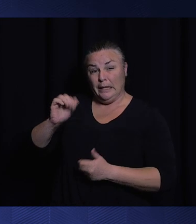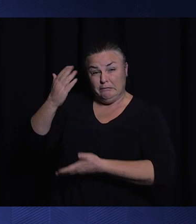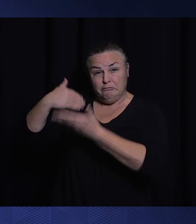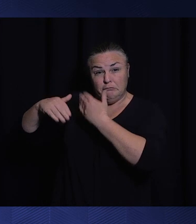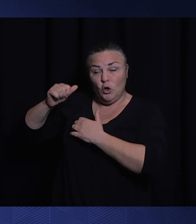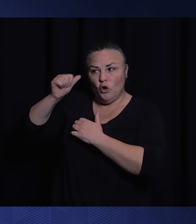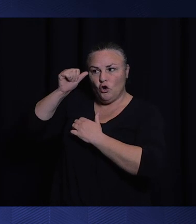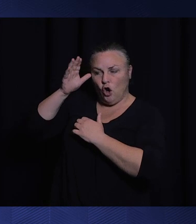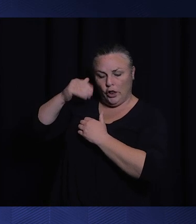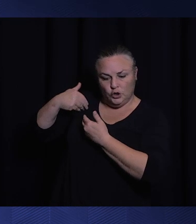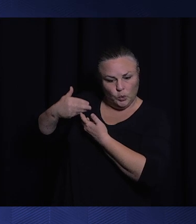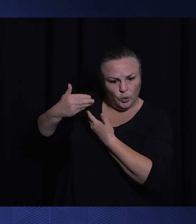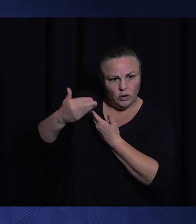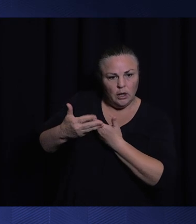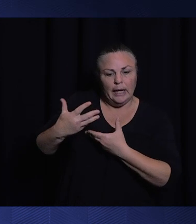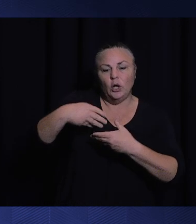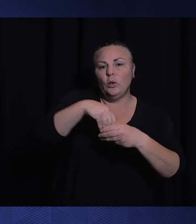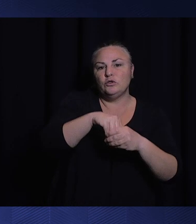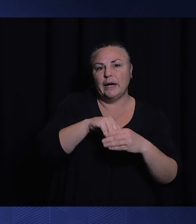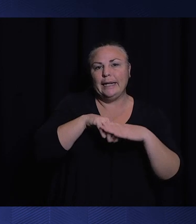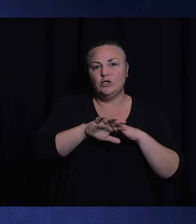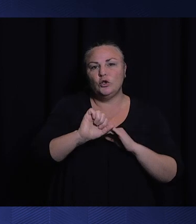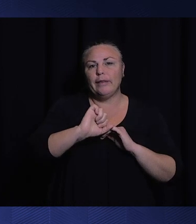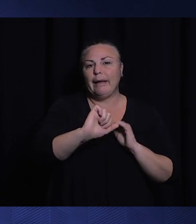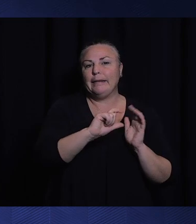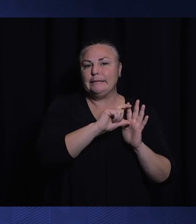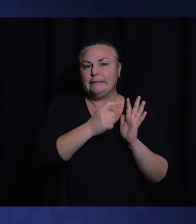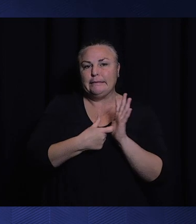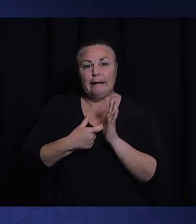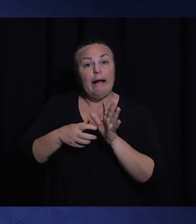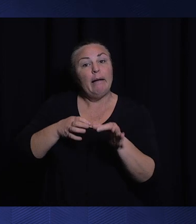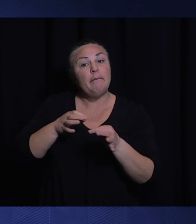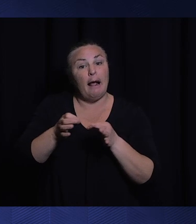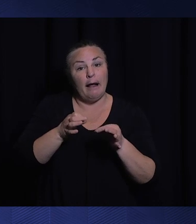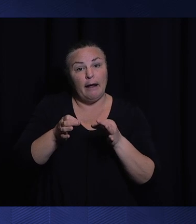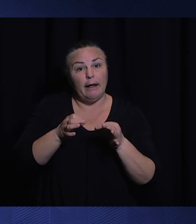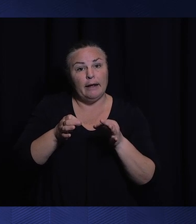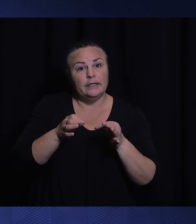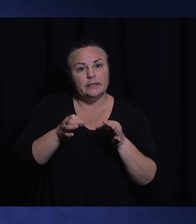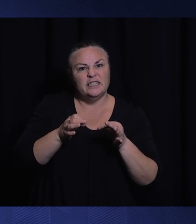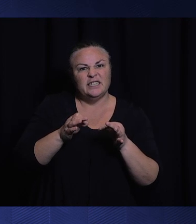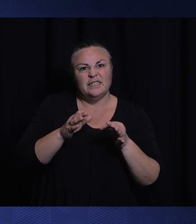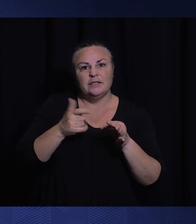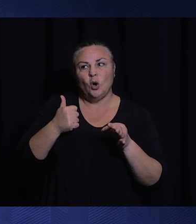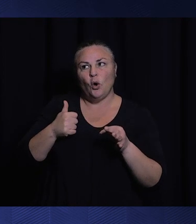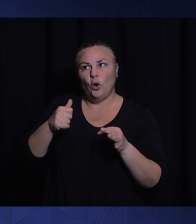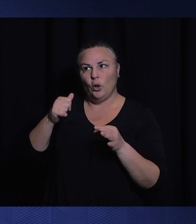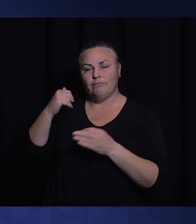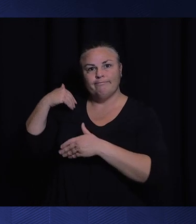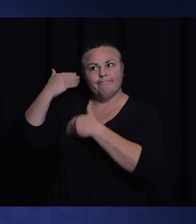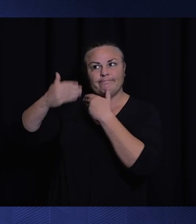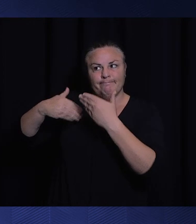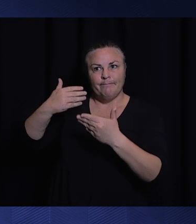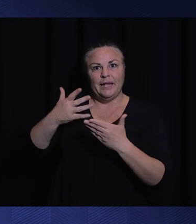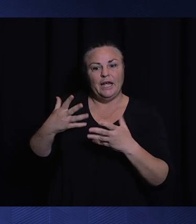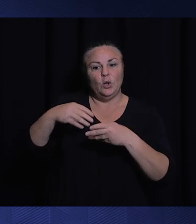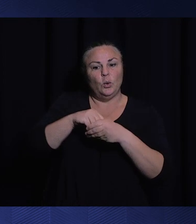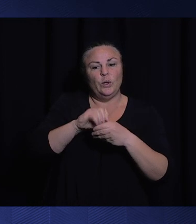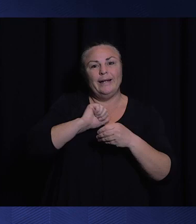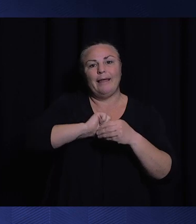looks at rehabilitating the important ecosystems such as mangrove areas, reforestation of their